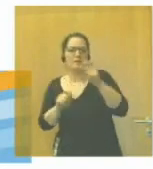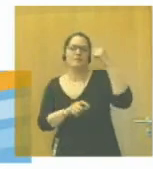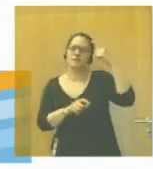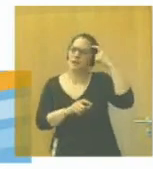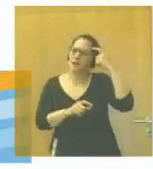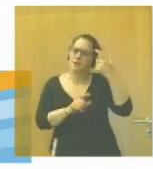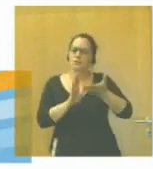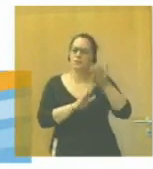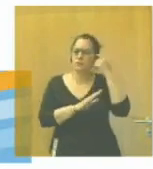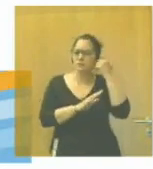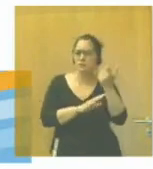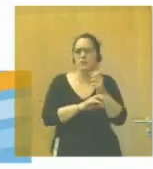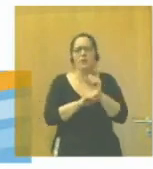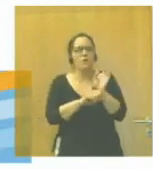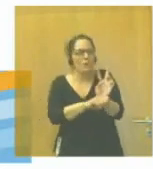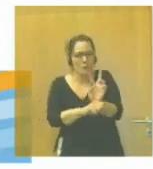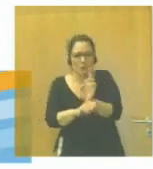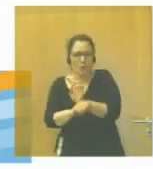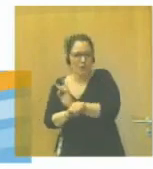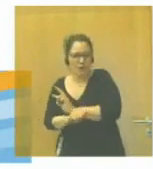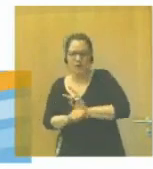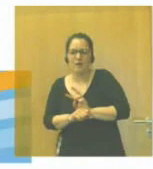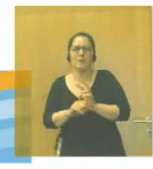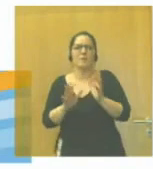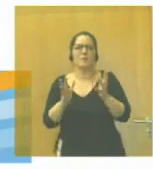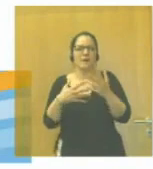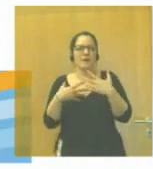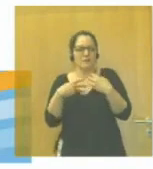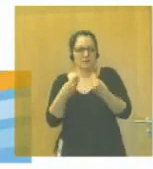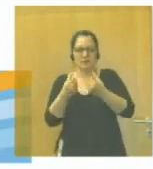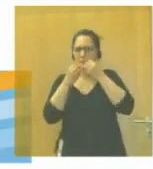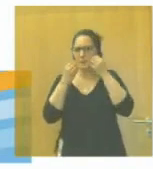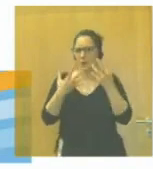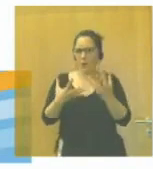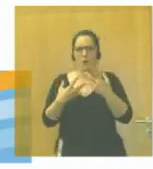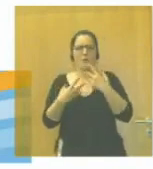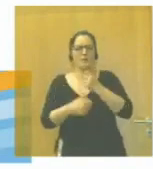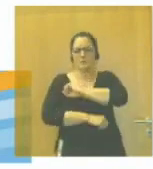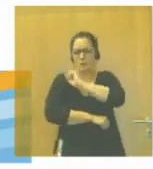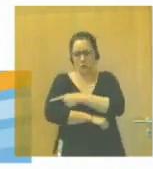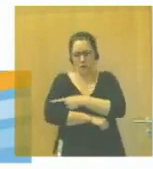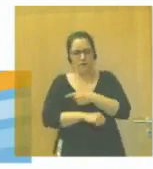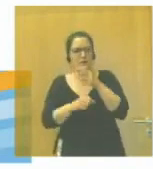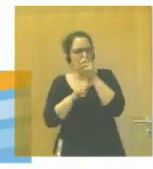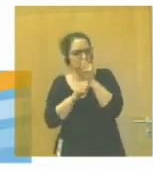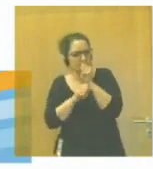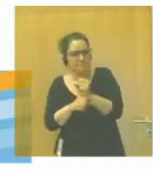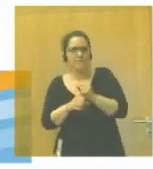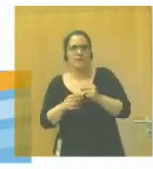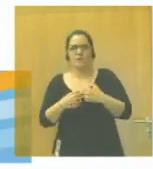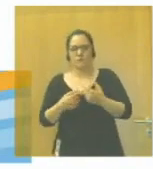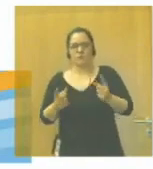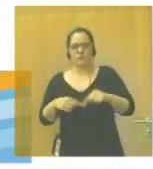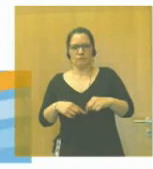help them move towards feeling resilient and towards recovery. So what Zero Suicide does is it really thinks about